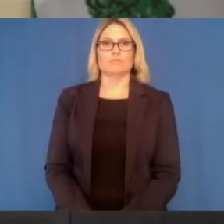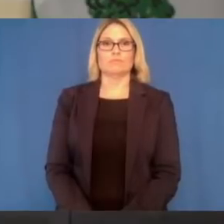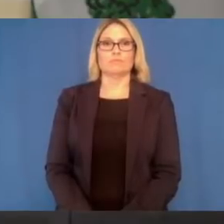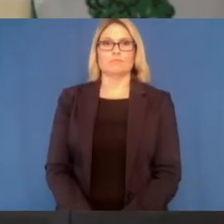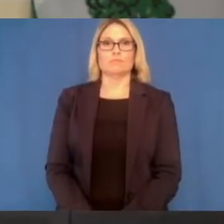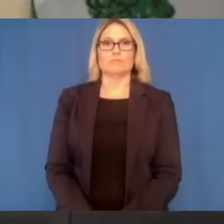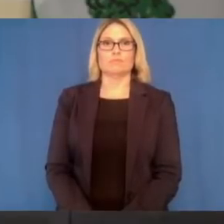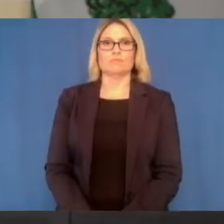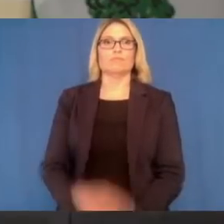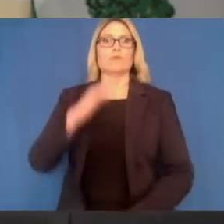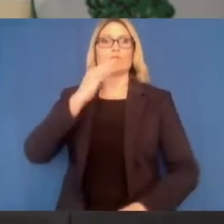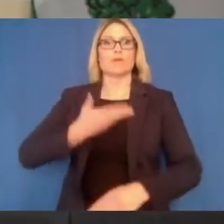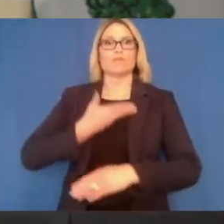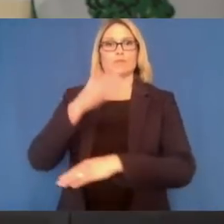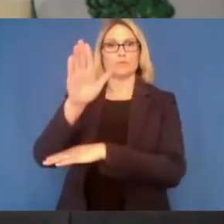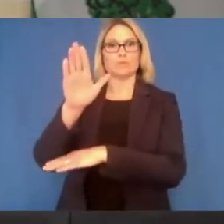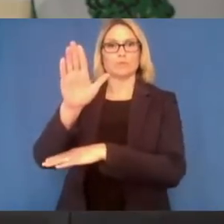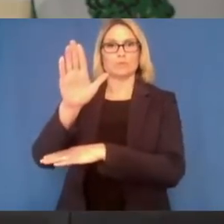Well, good afternoon, everyone.